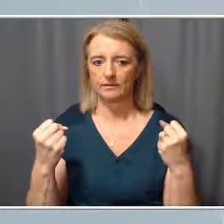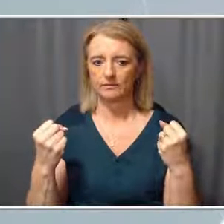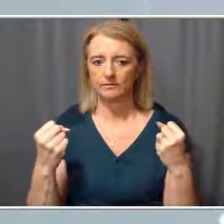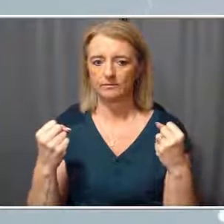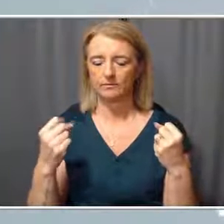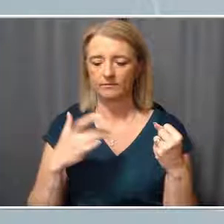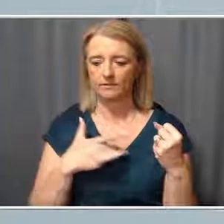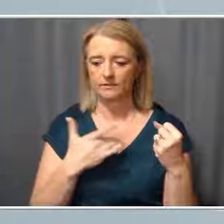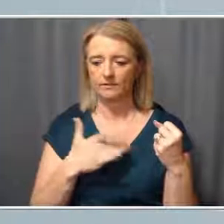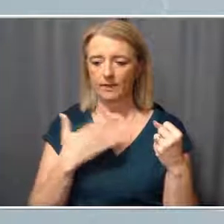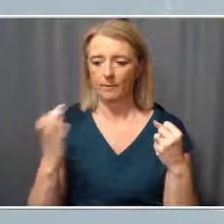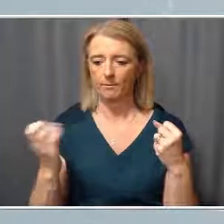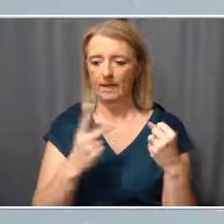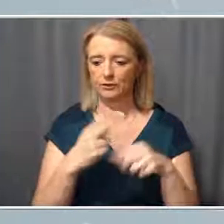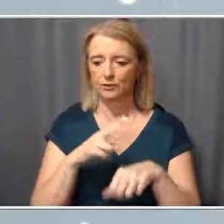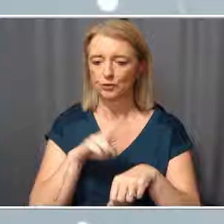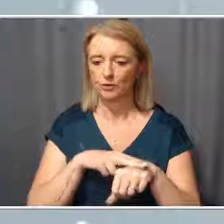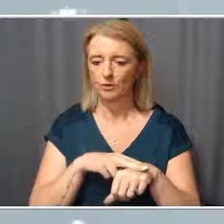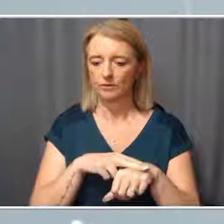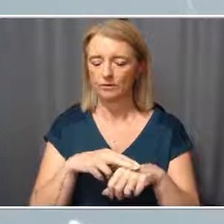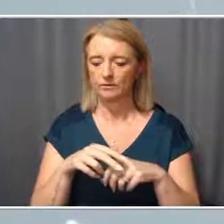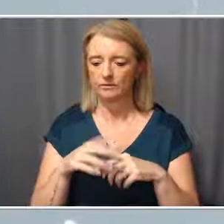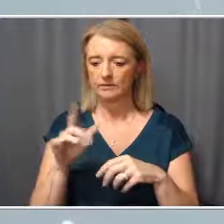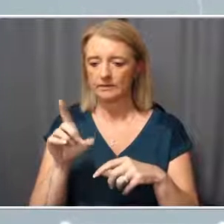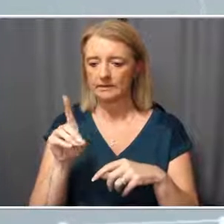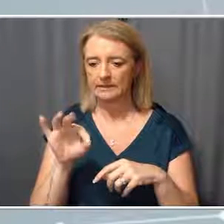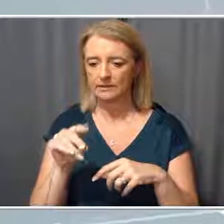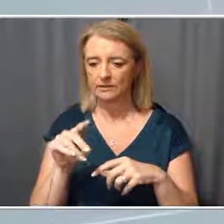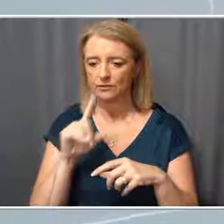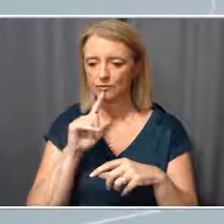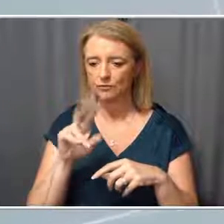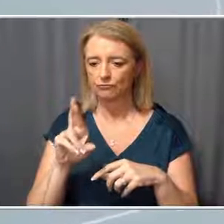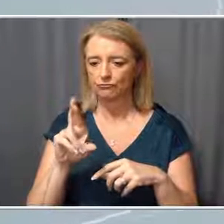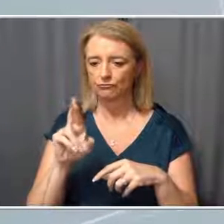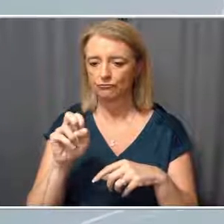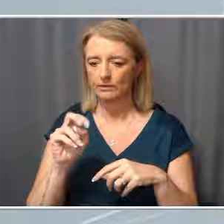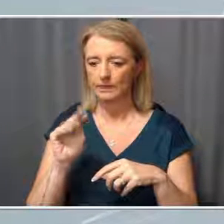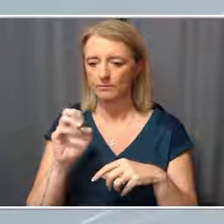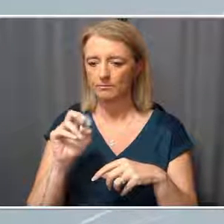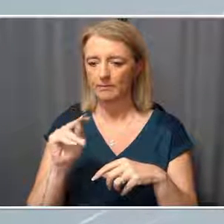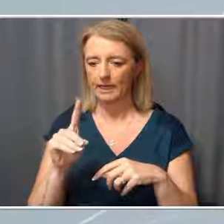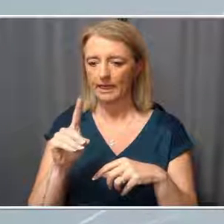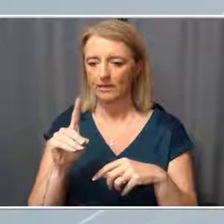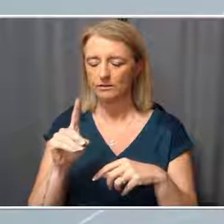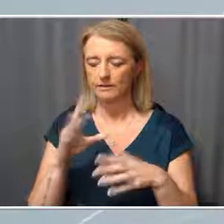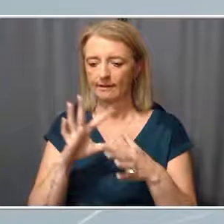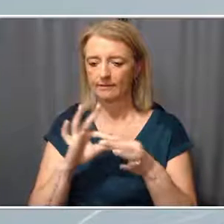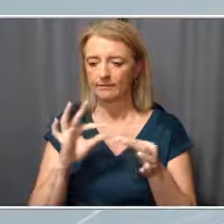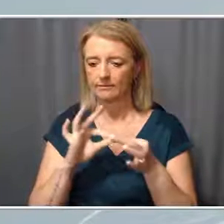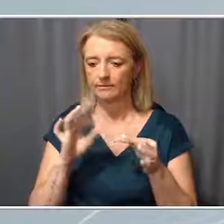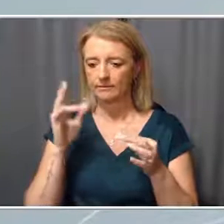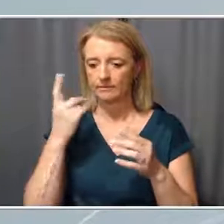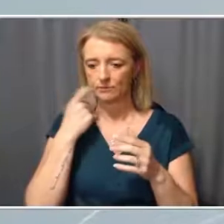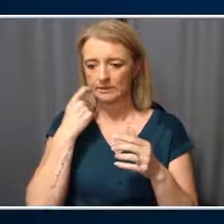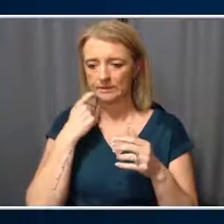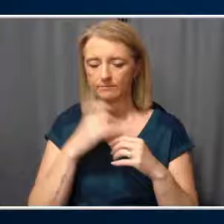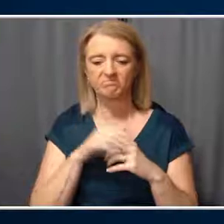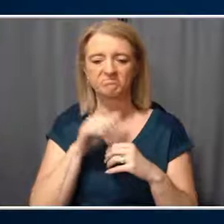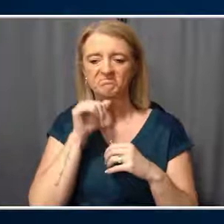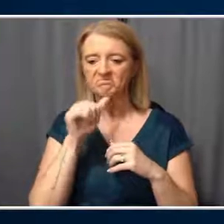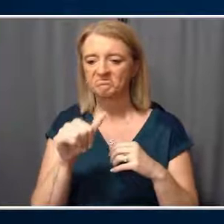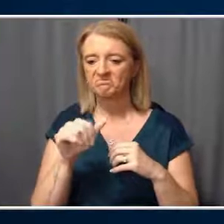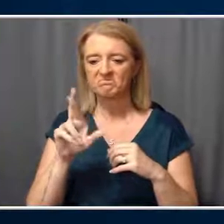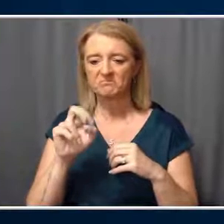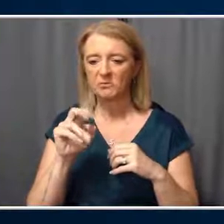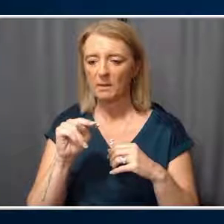home after that, and I know that I overdid it one day, just working way too late into the night. I had too